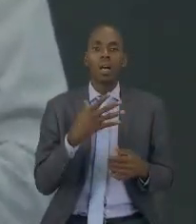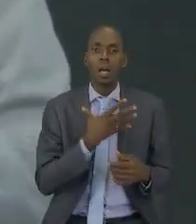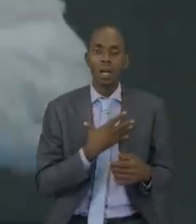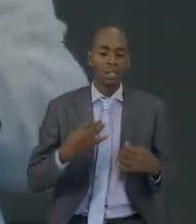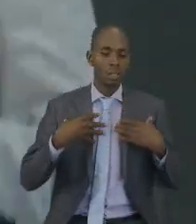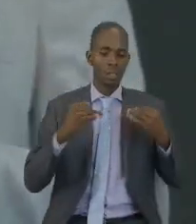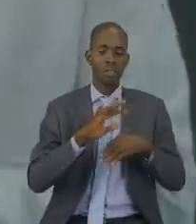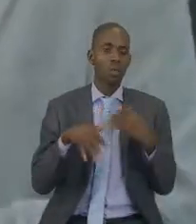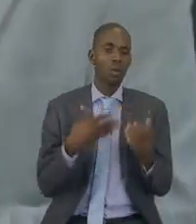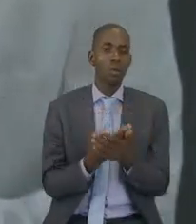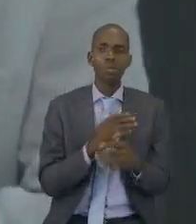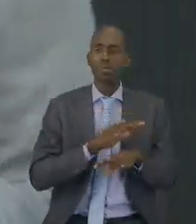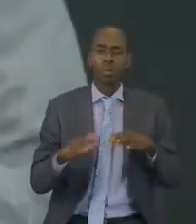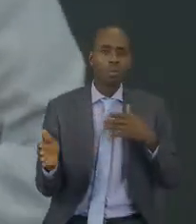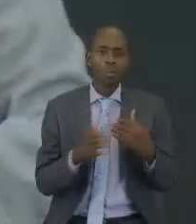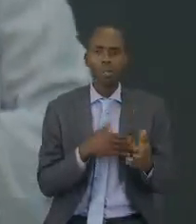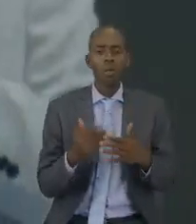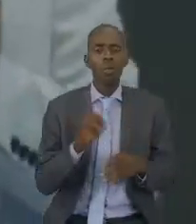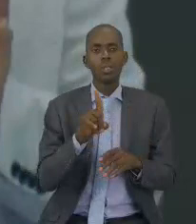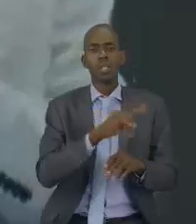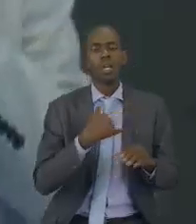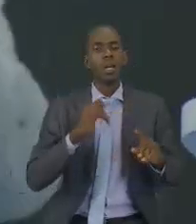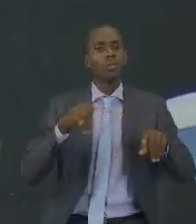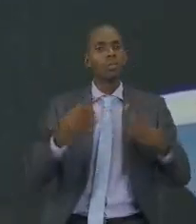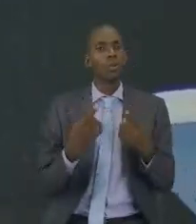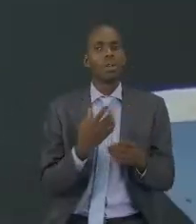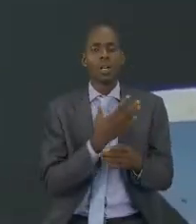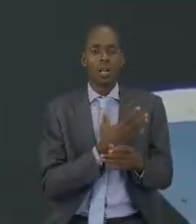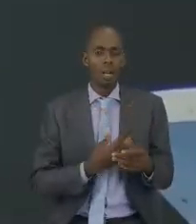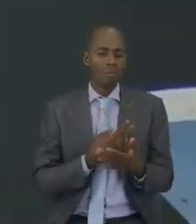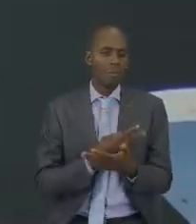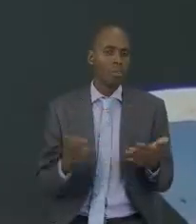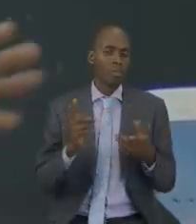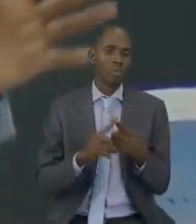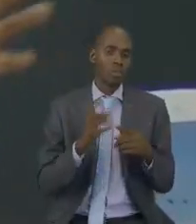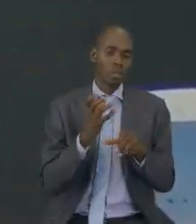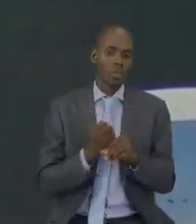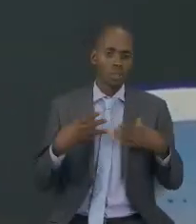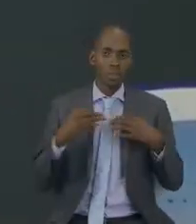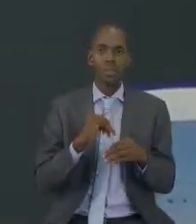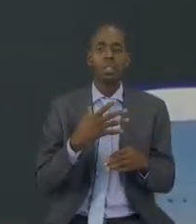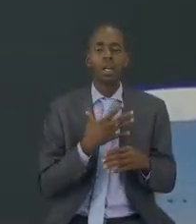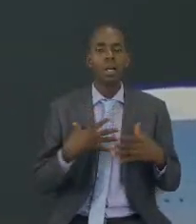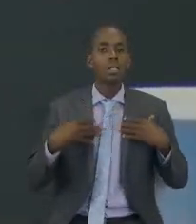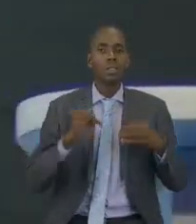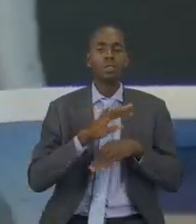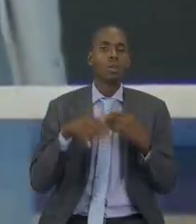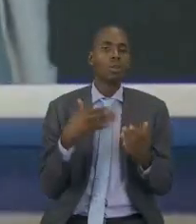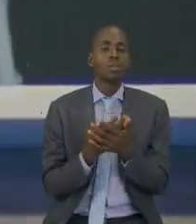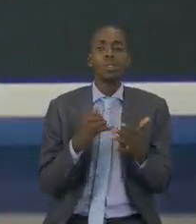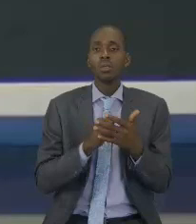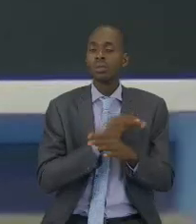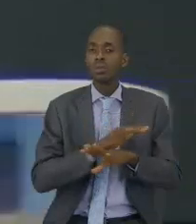all. It doesn't matter where they have gone and failed to receive healing, and healing all. It